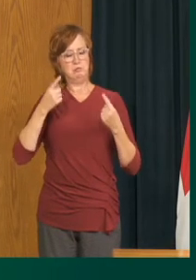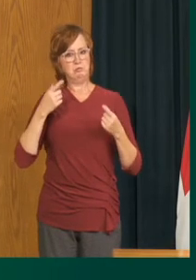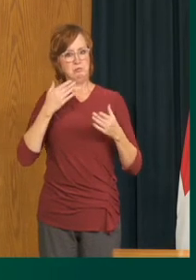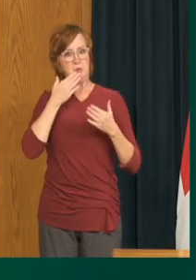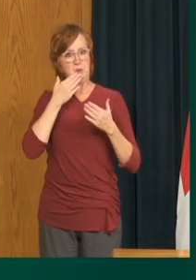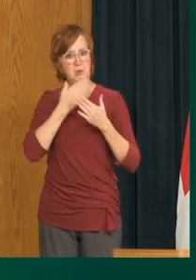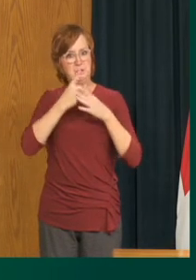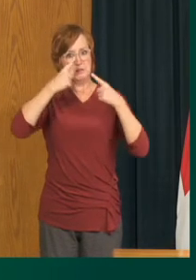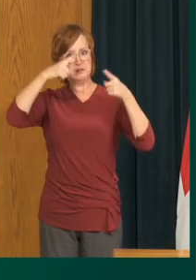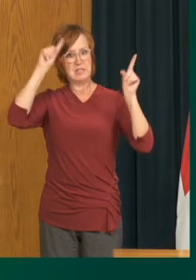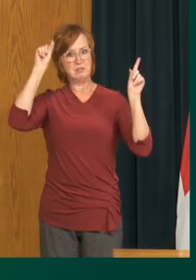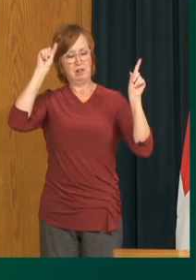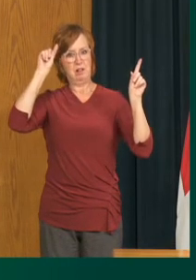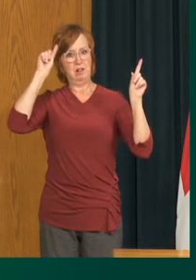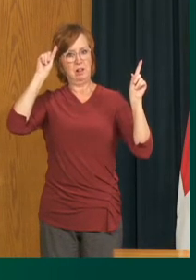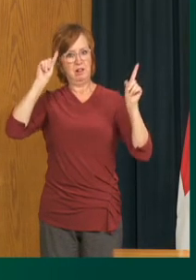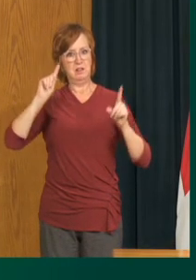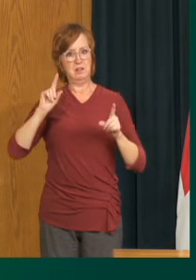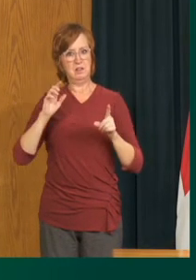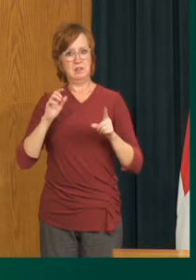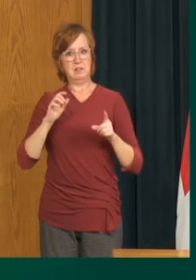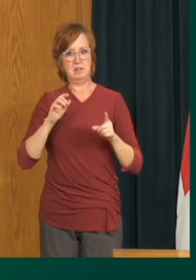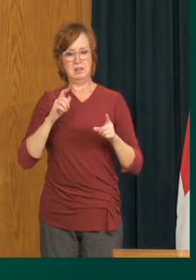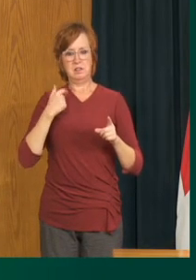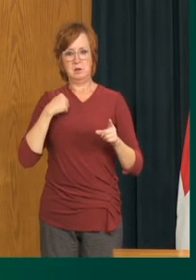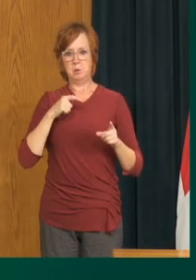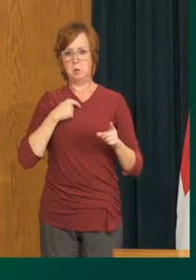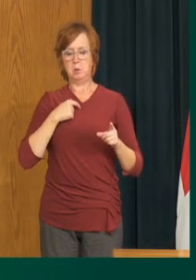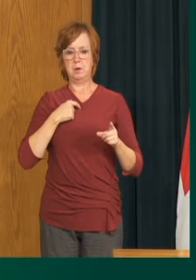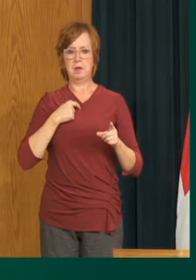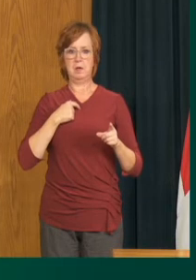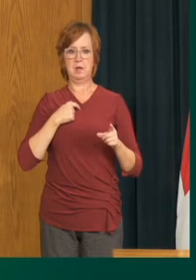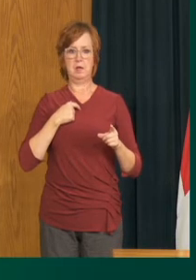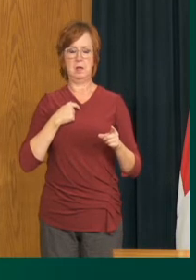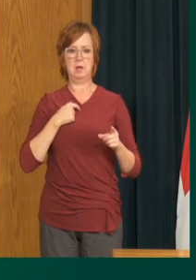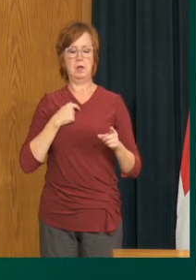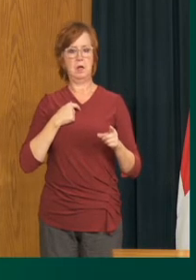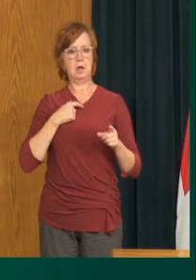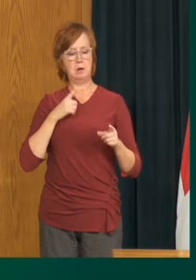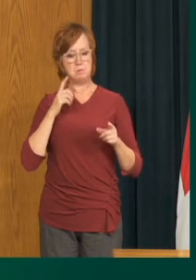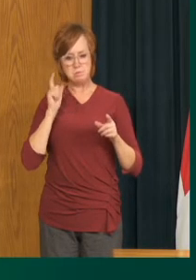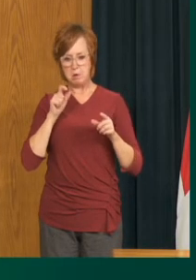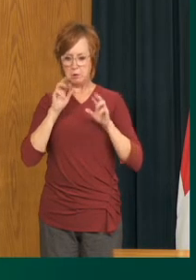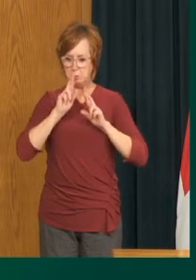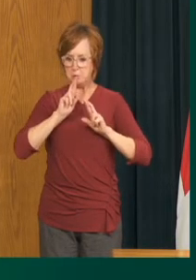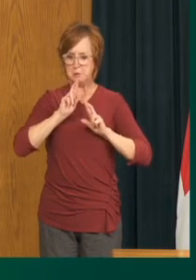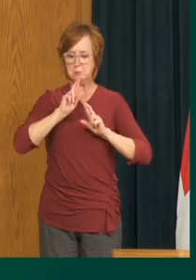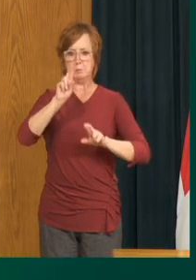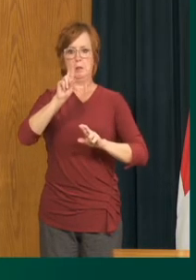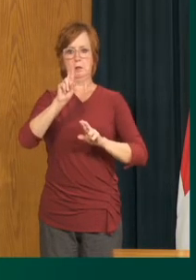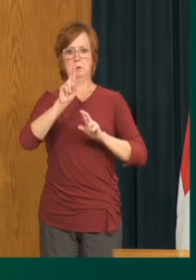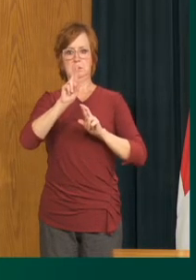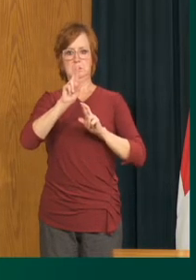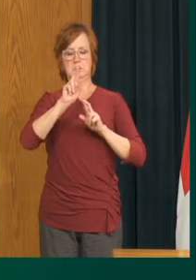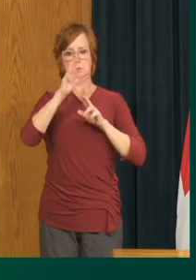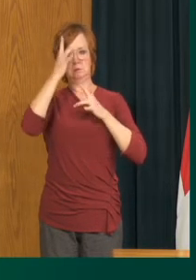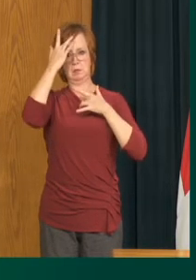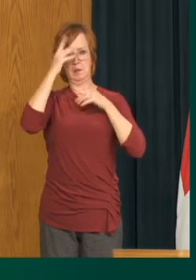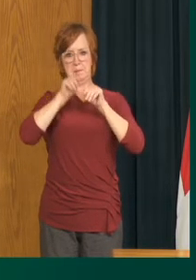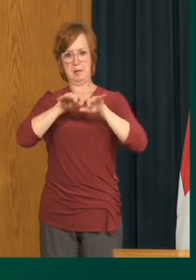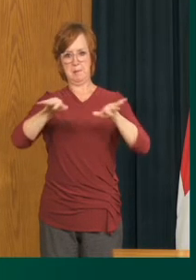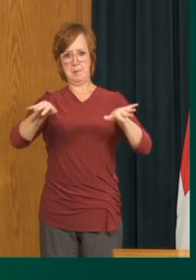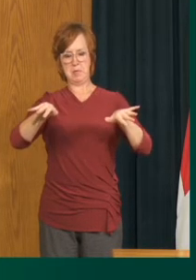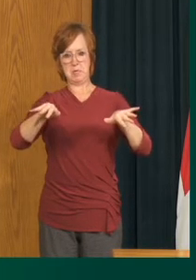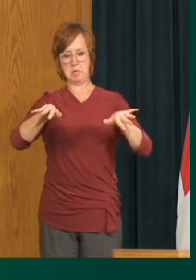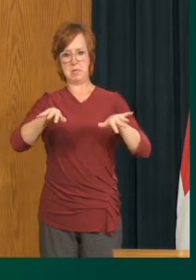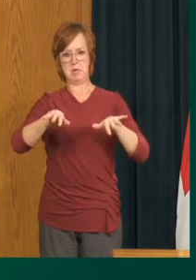are not passing this virus off to one another in most cases. And in